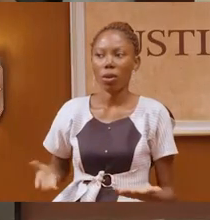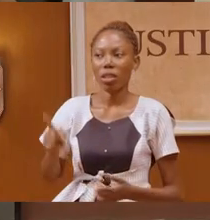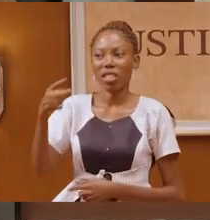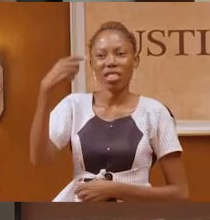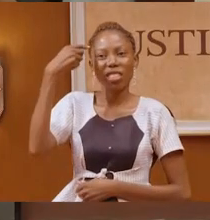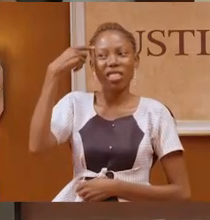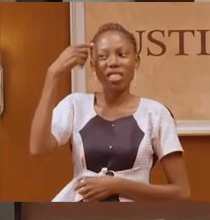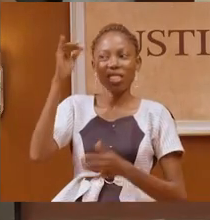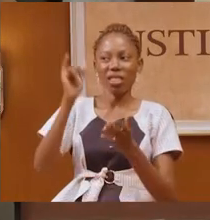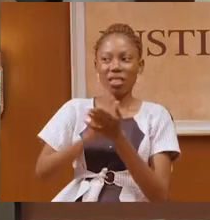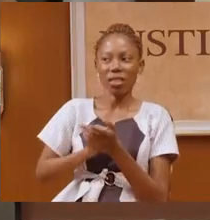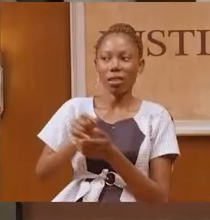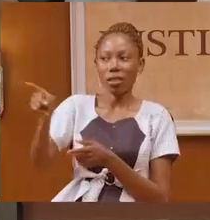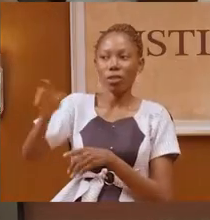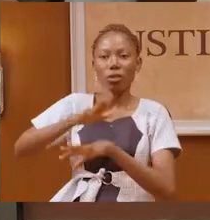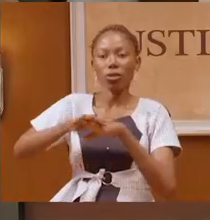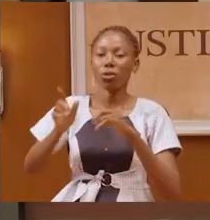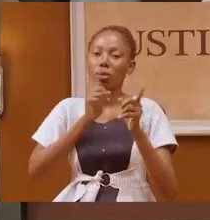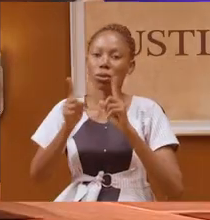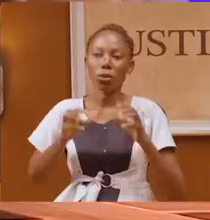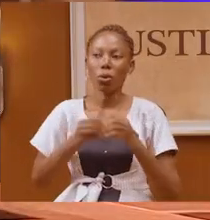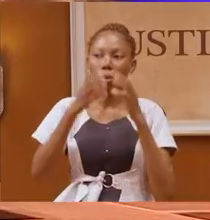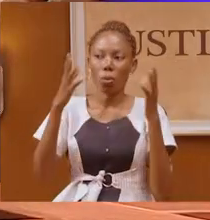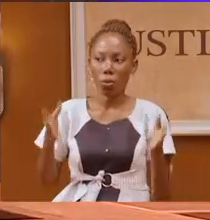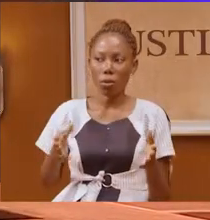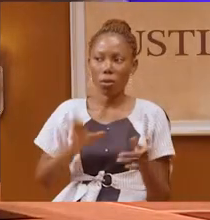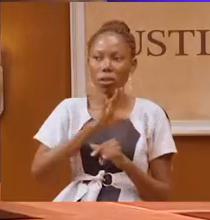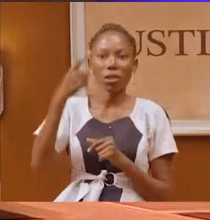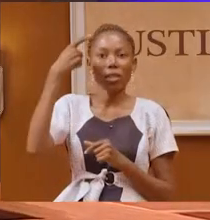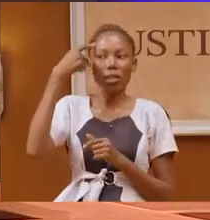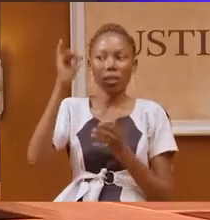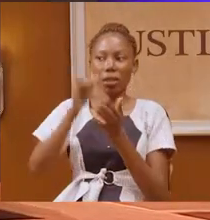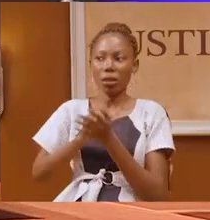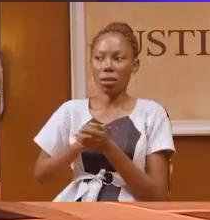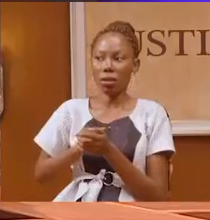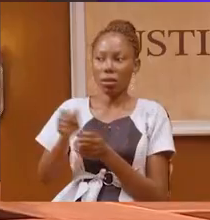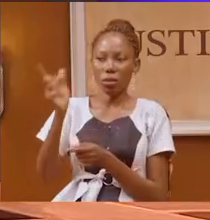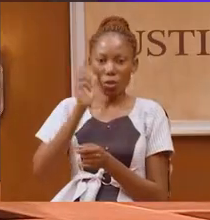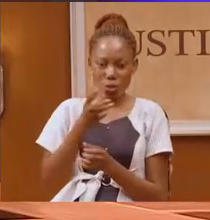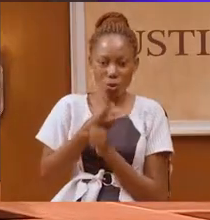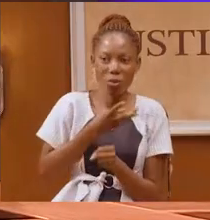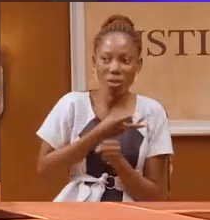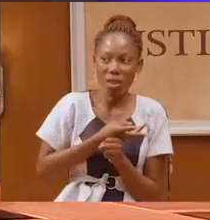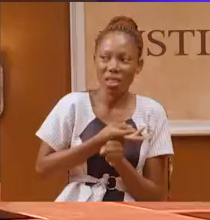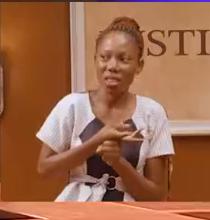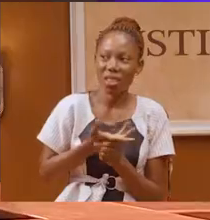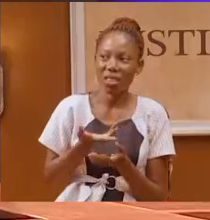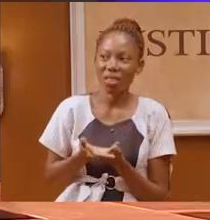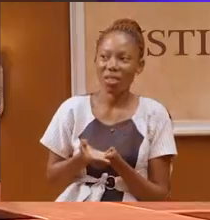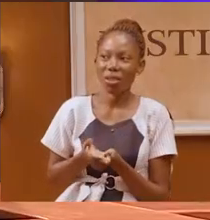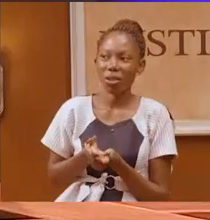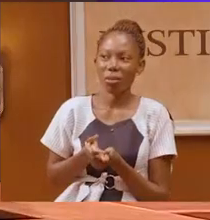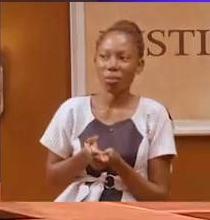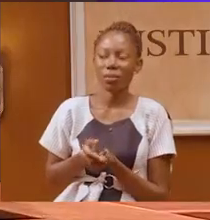maybe because I don't talk much and I don't like talking, that as she pushed me like this, then I would just quickly say, yes, yeah, don't worry, come here. And I like